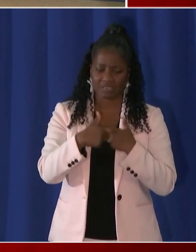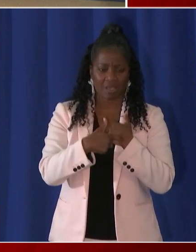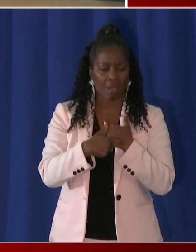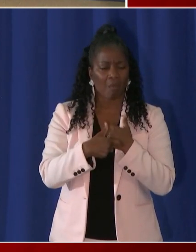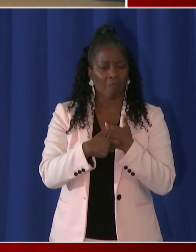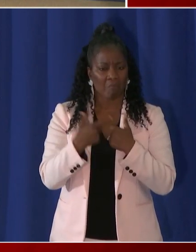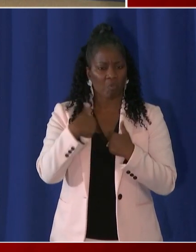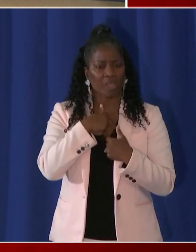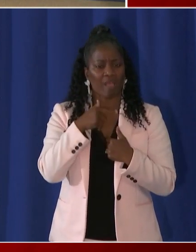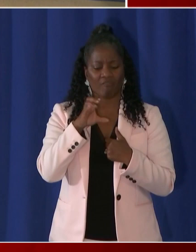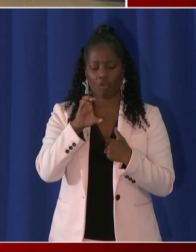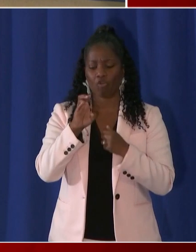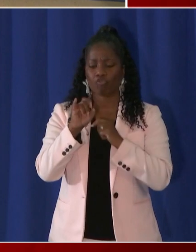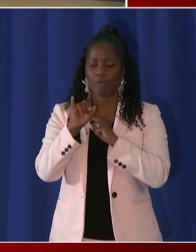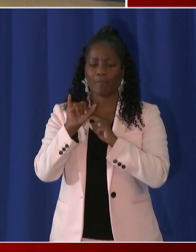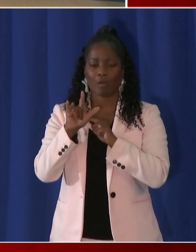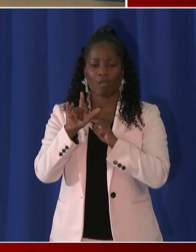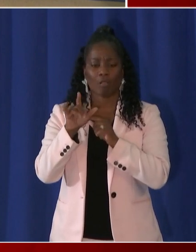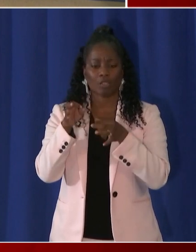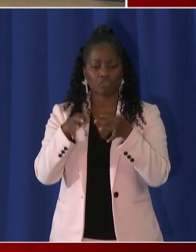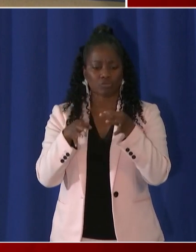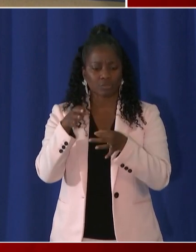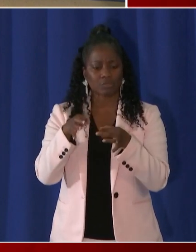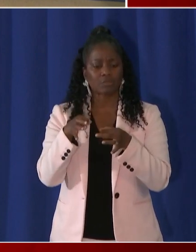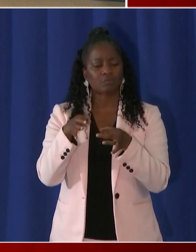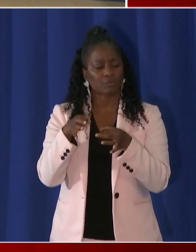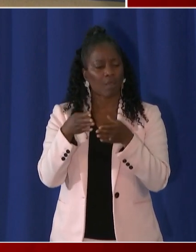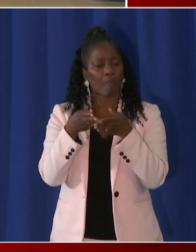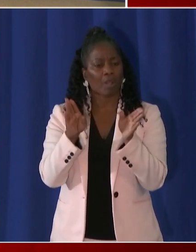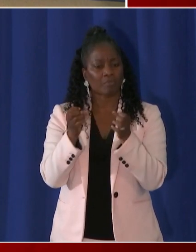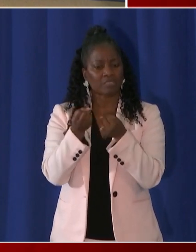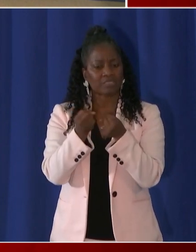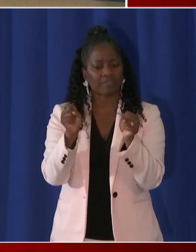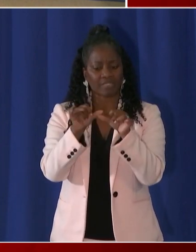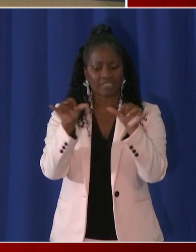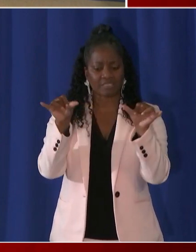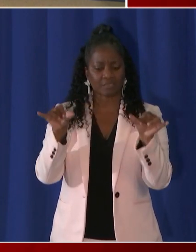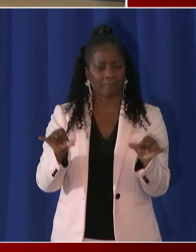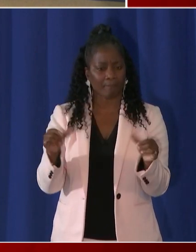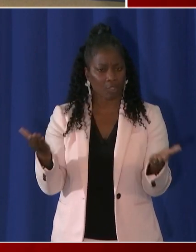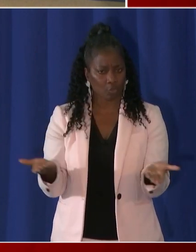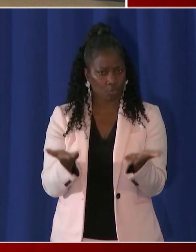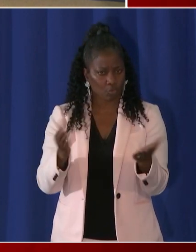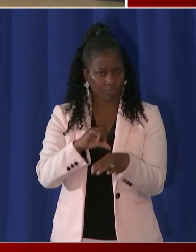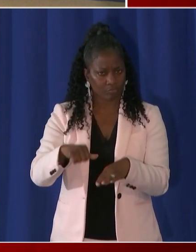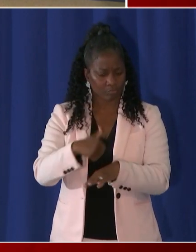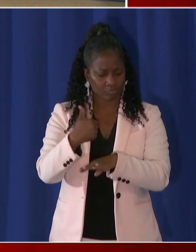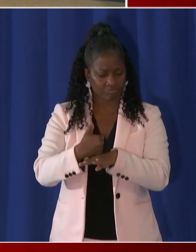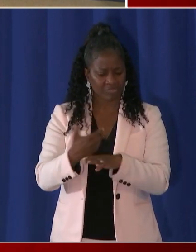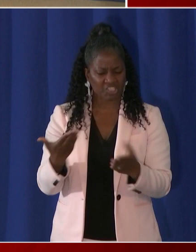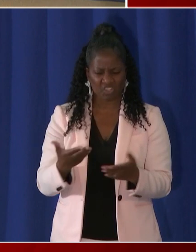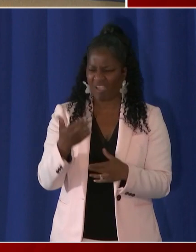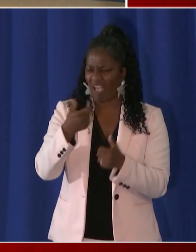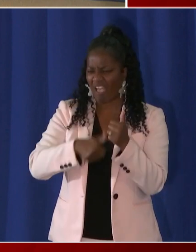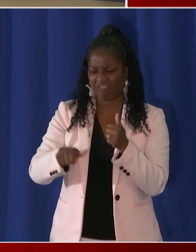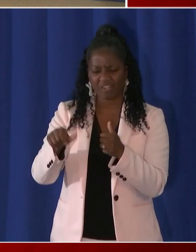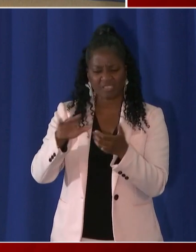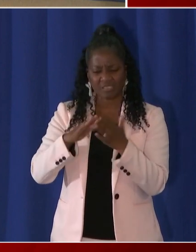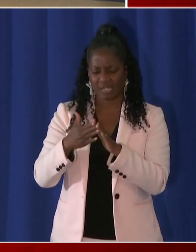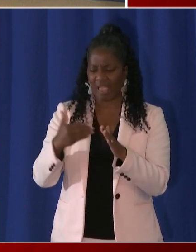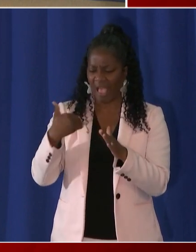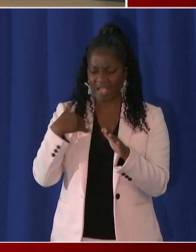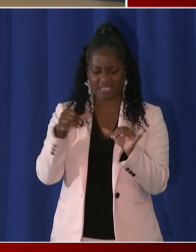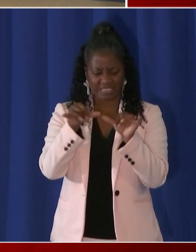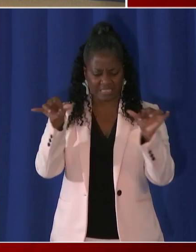criminal justice, a public safety and justice ecosystem here in the city and everywhere, every city that you have, there's